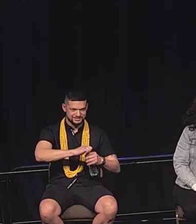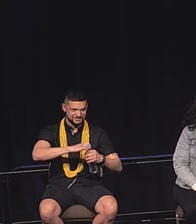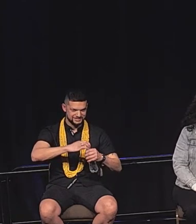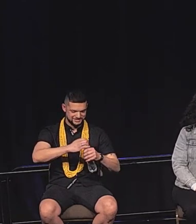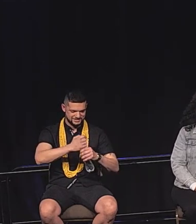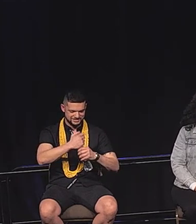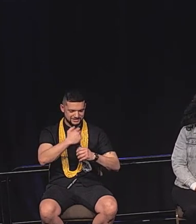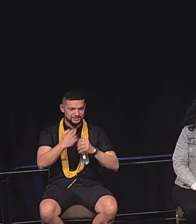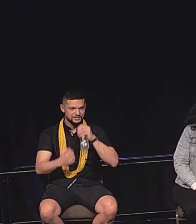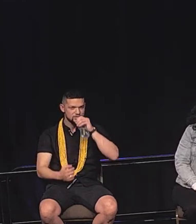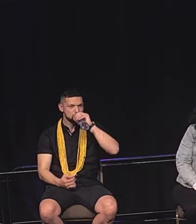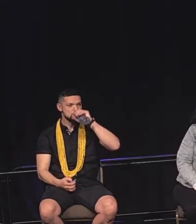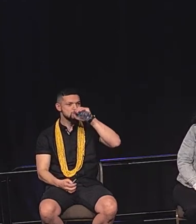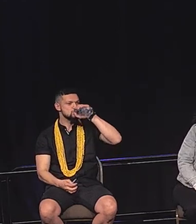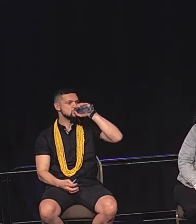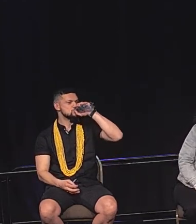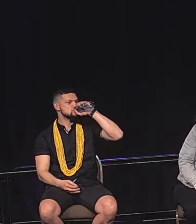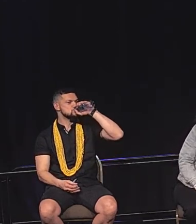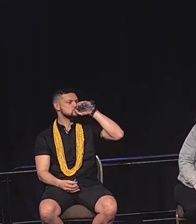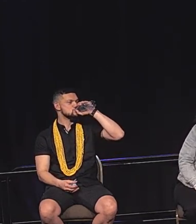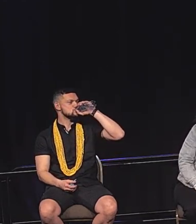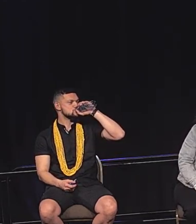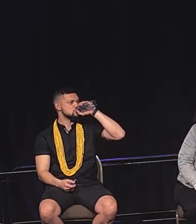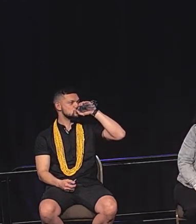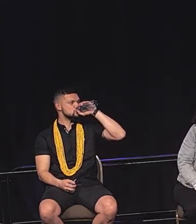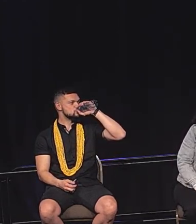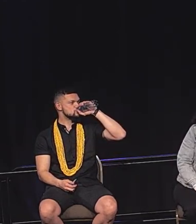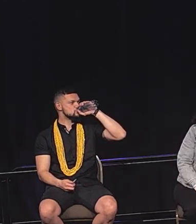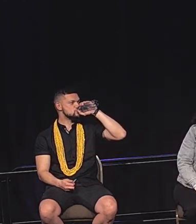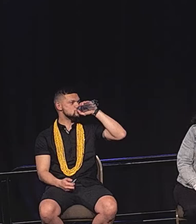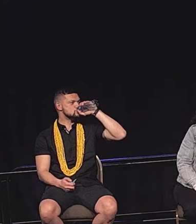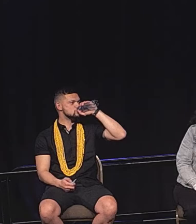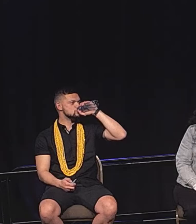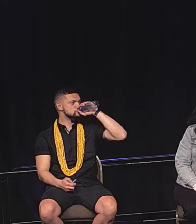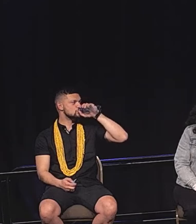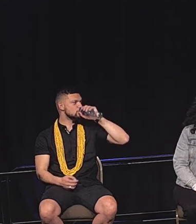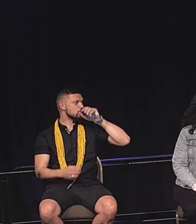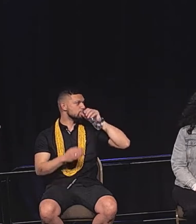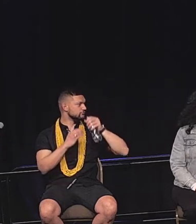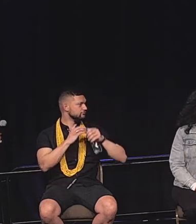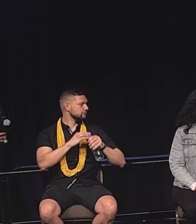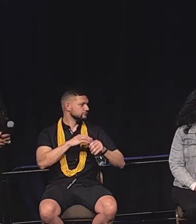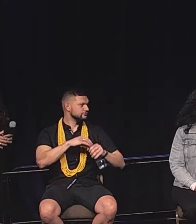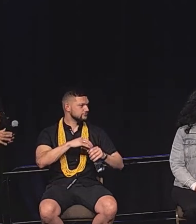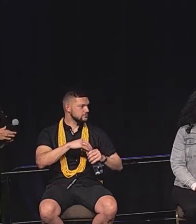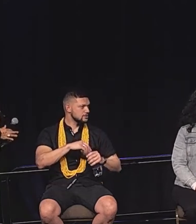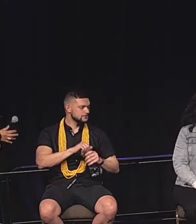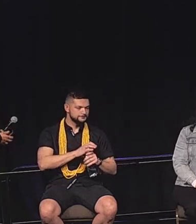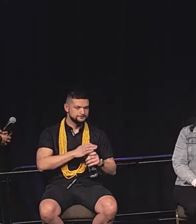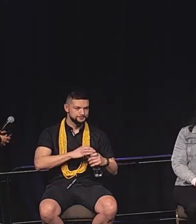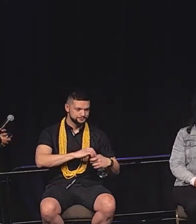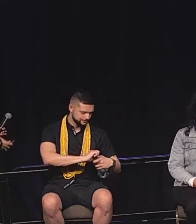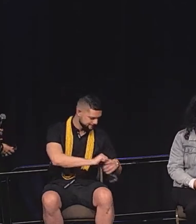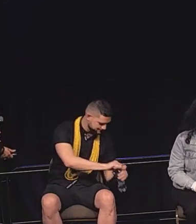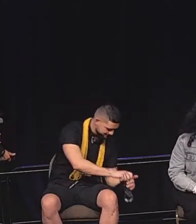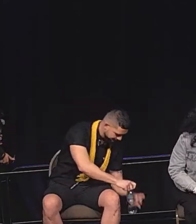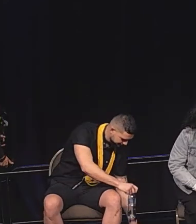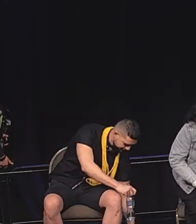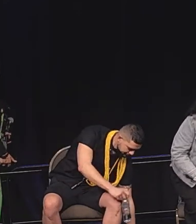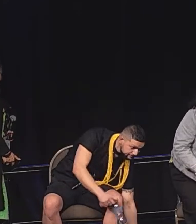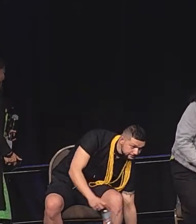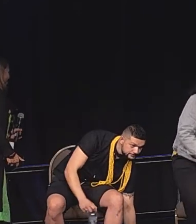give it up for this amazing panel Round of Applause and we'll get Karen up to introduce our next